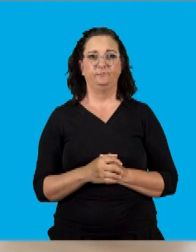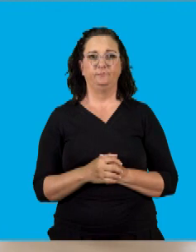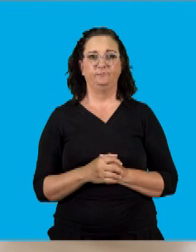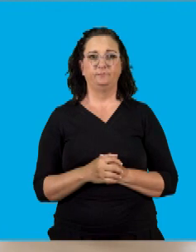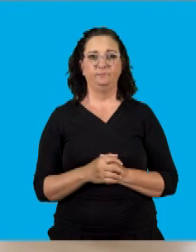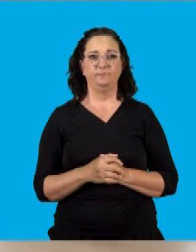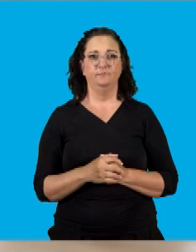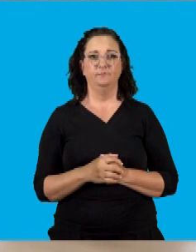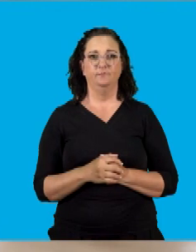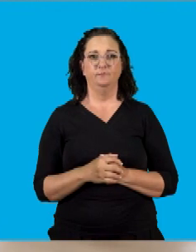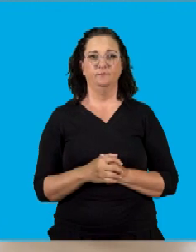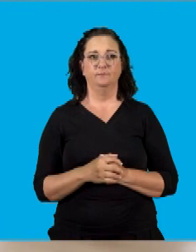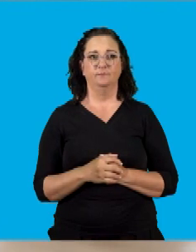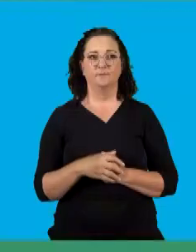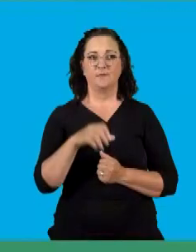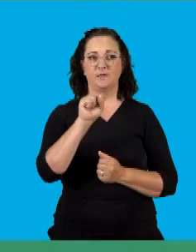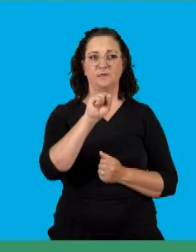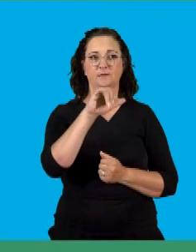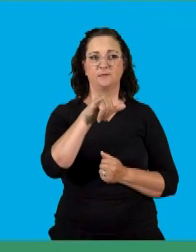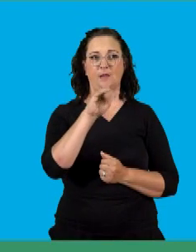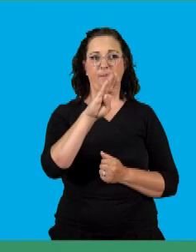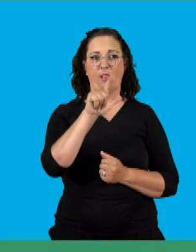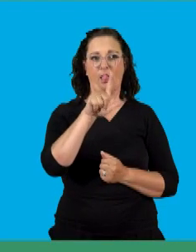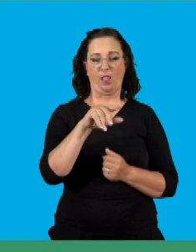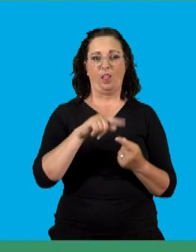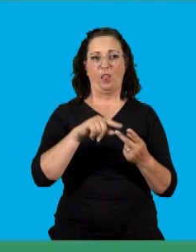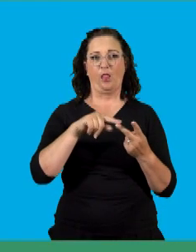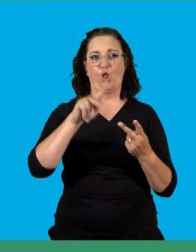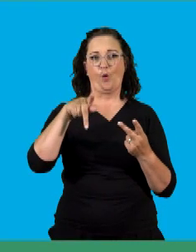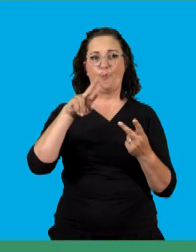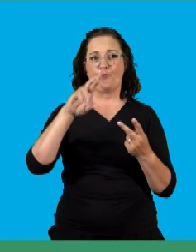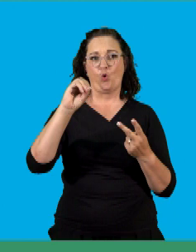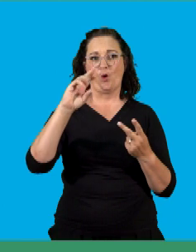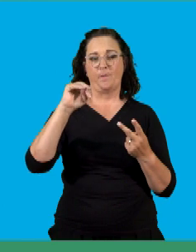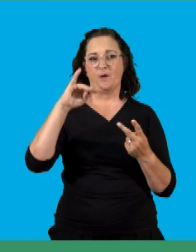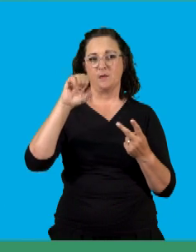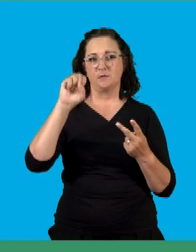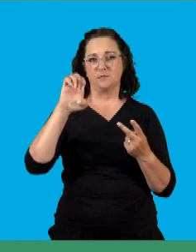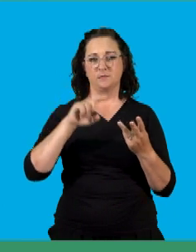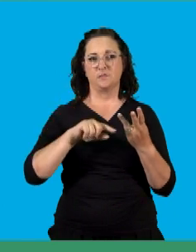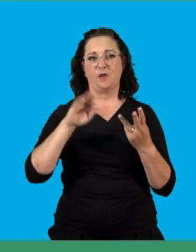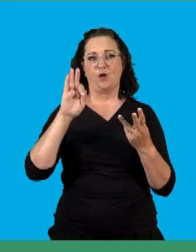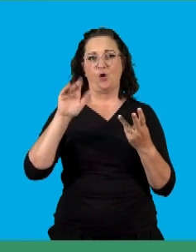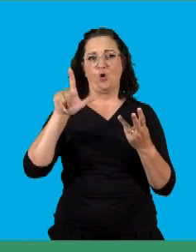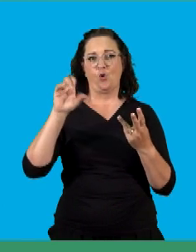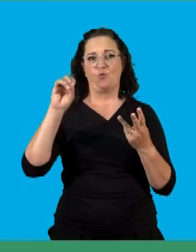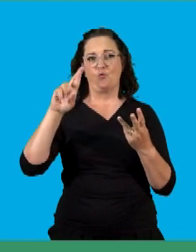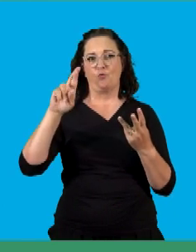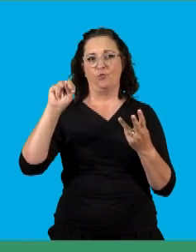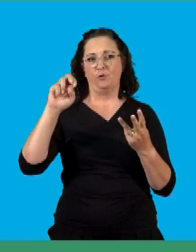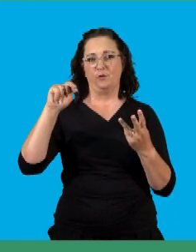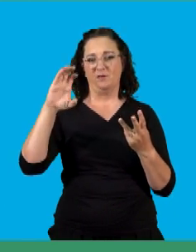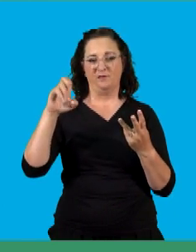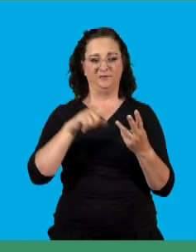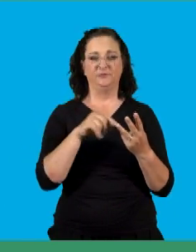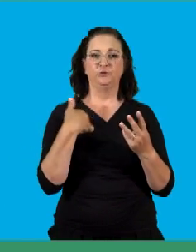our scenario. It says Sybil, Promise, and Florence have started a business. So this is just